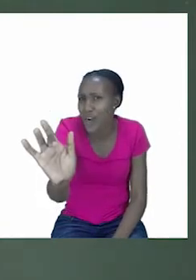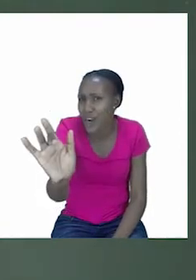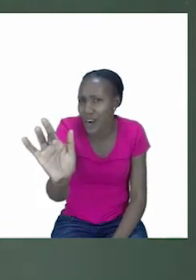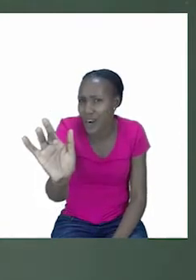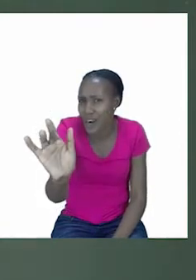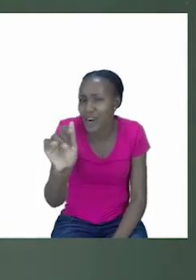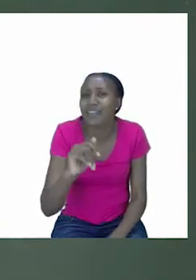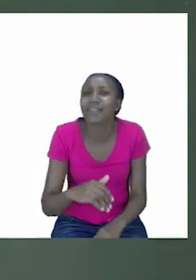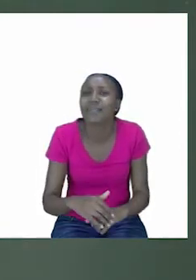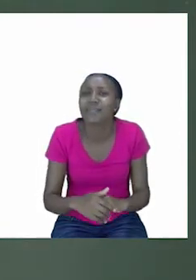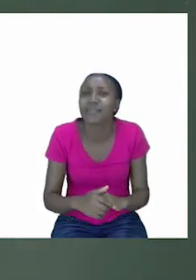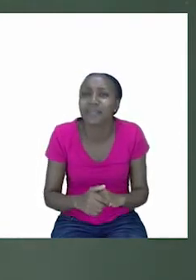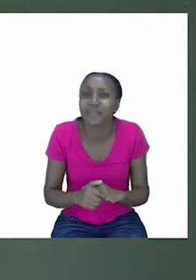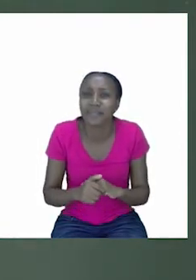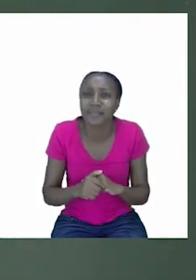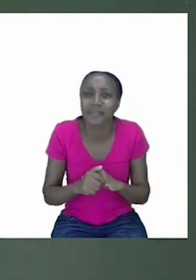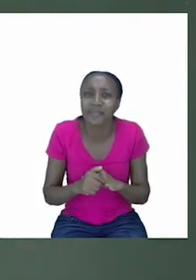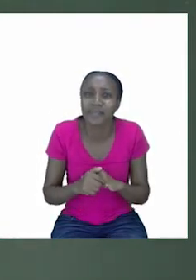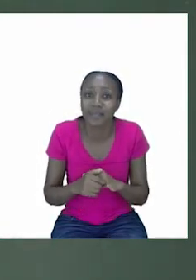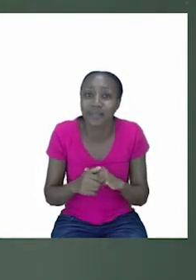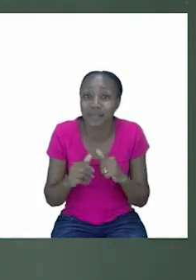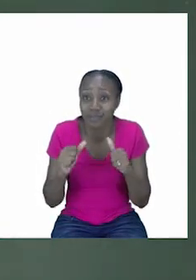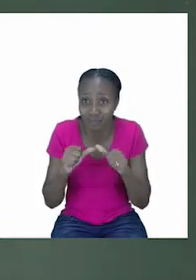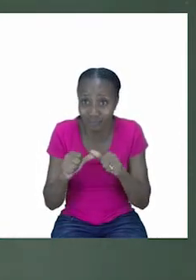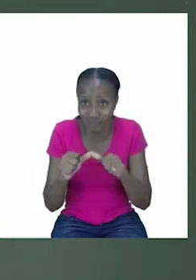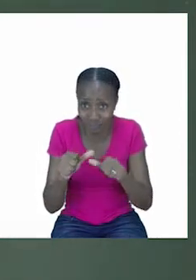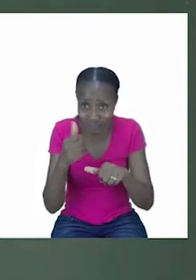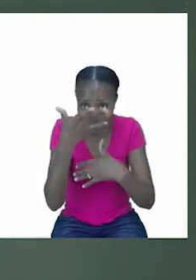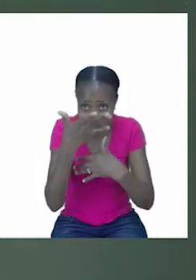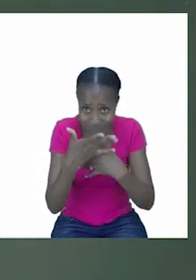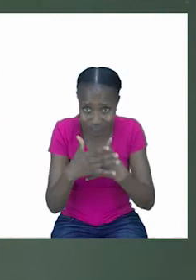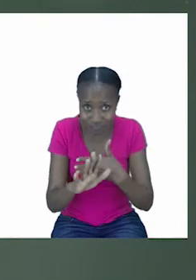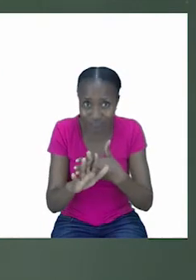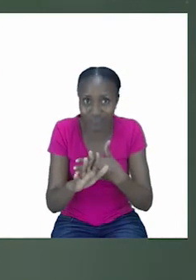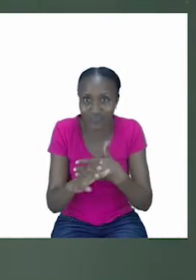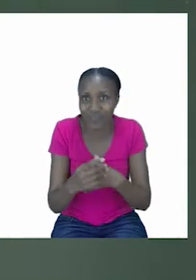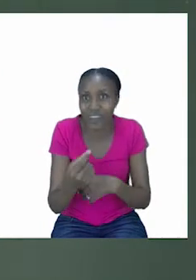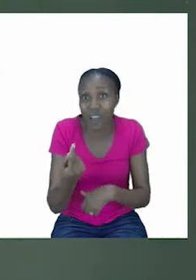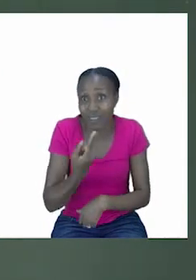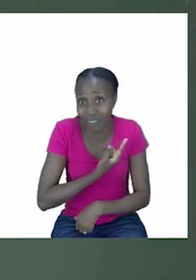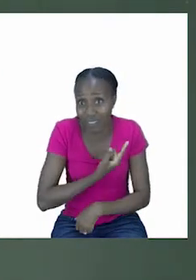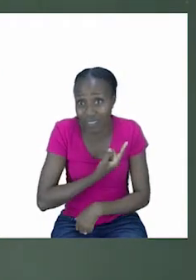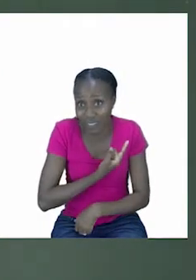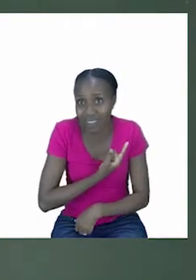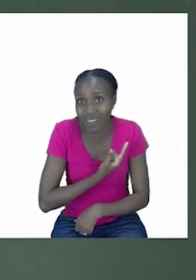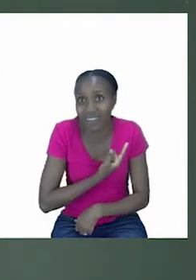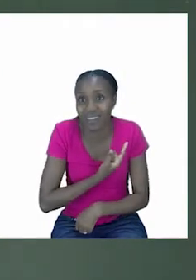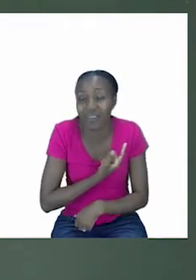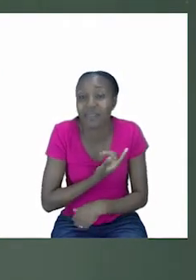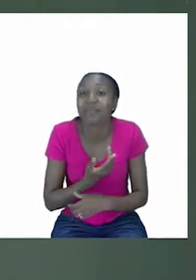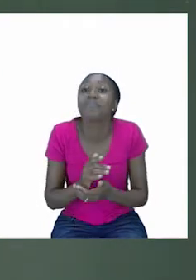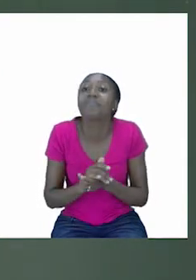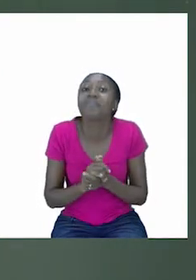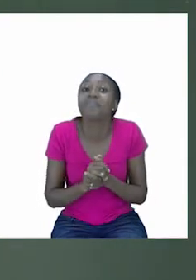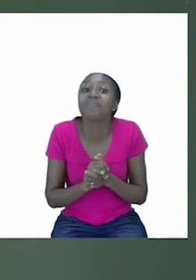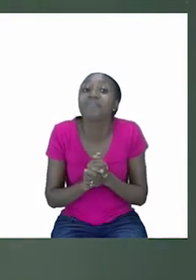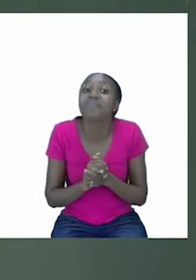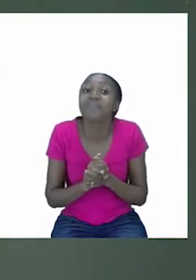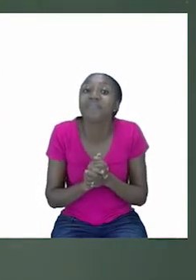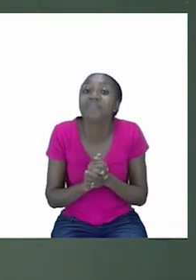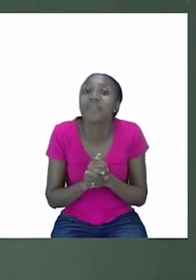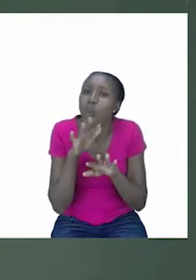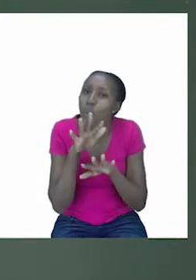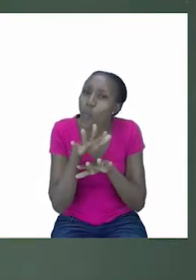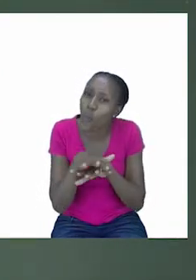are going to do is finish joining the dots by yourselves. Remember to take your